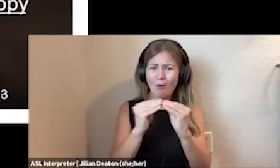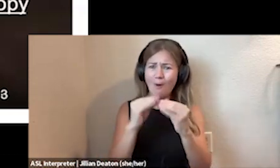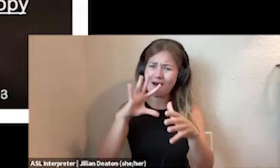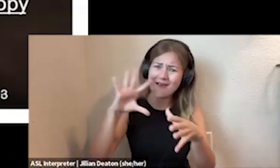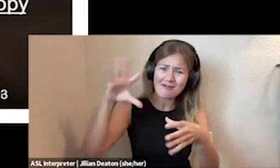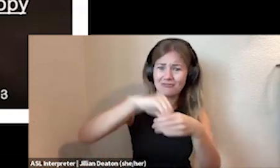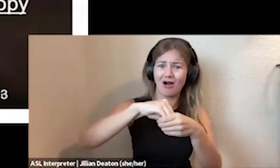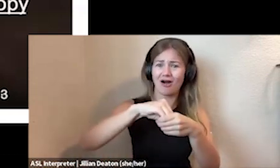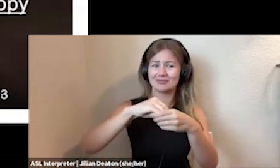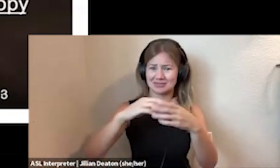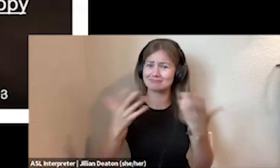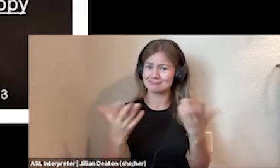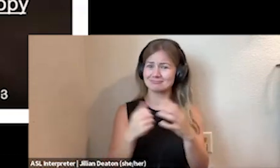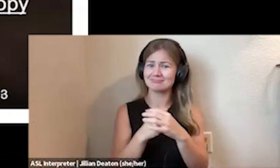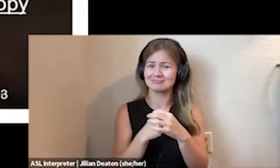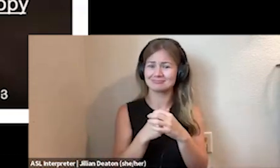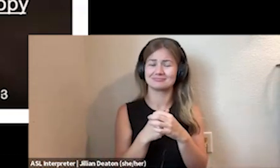with their financial investment.